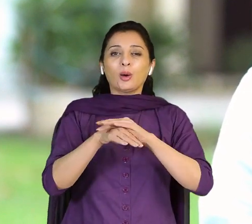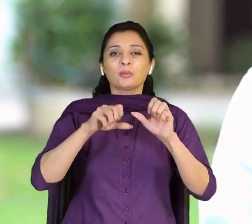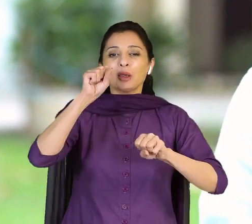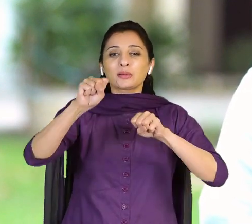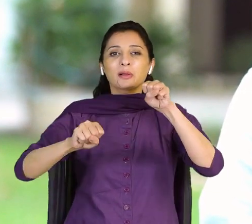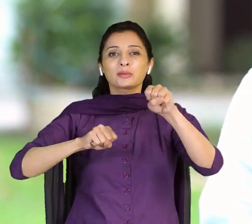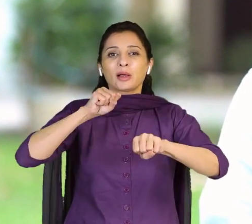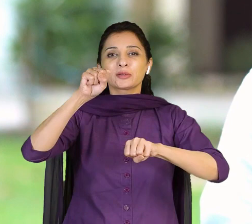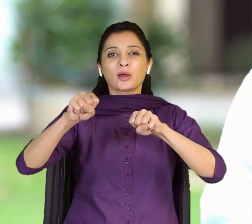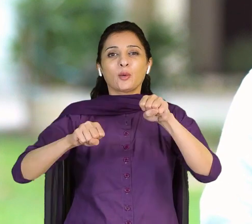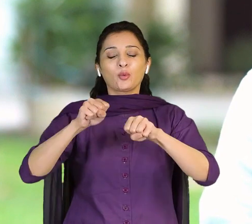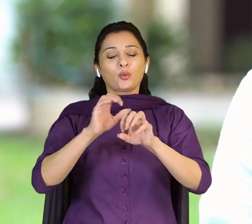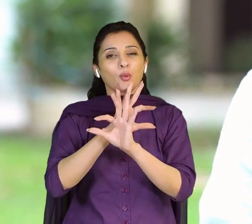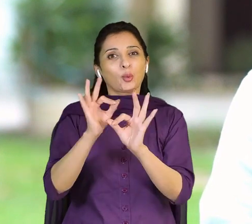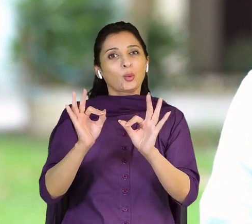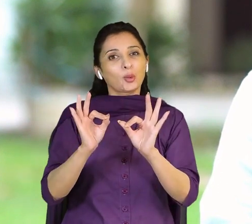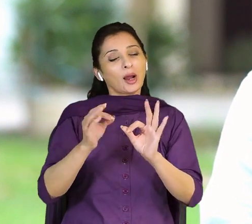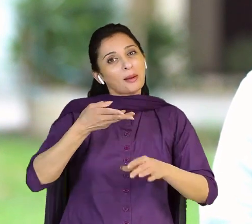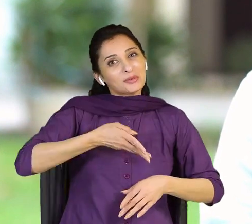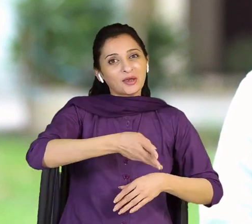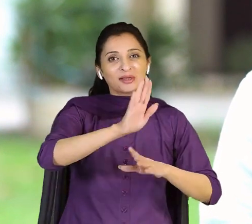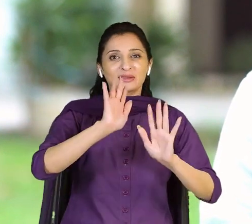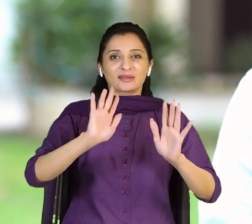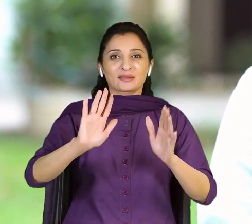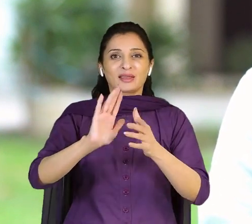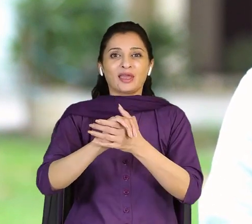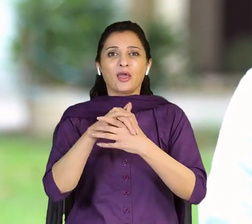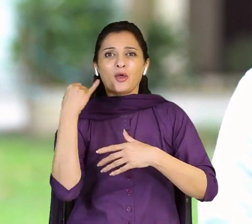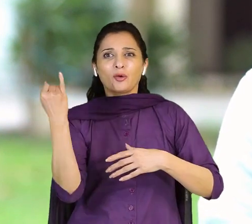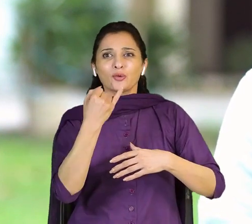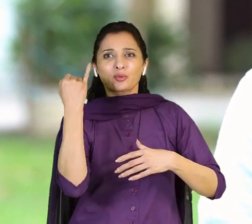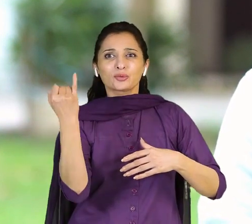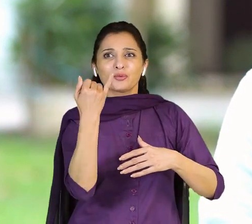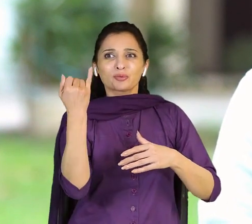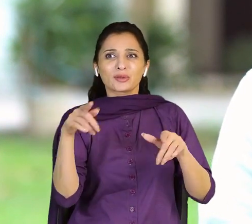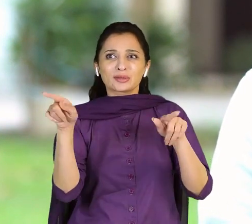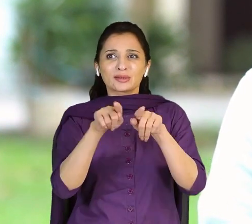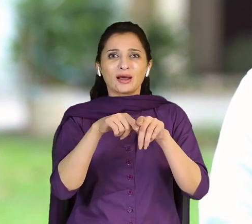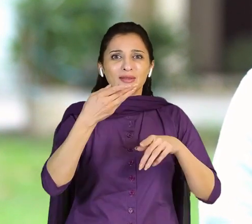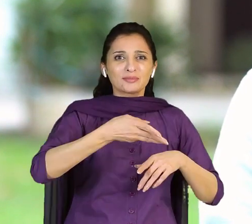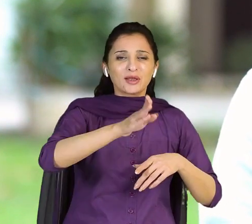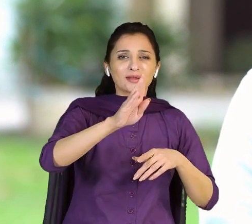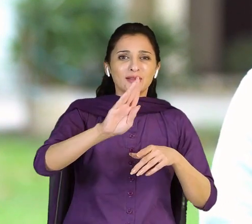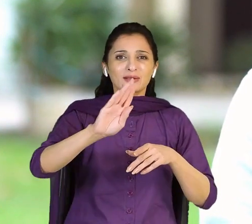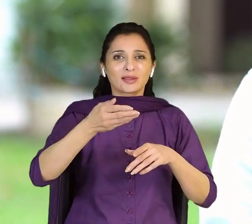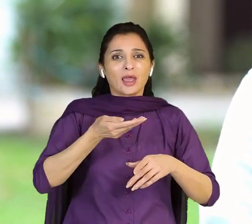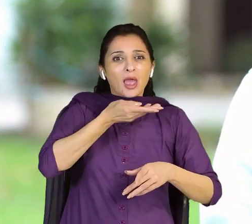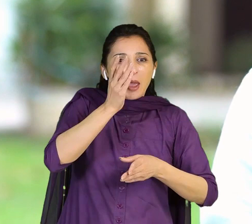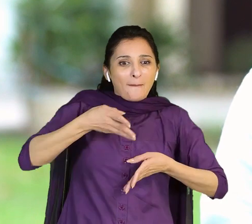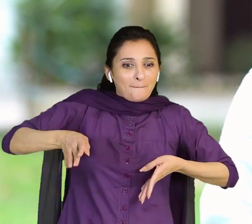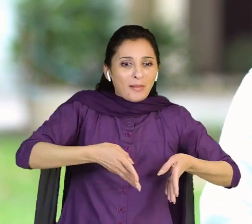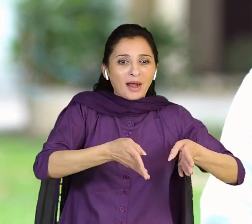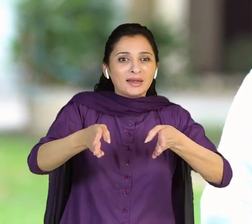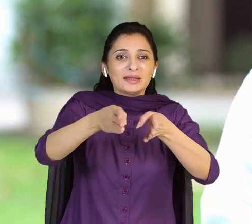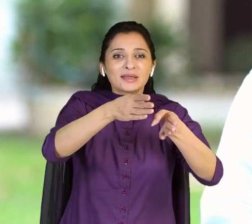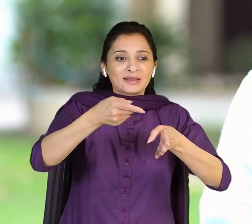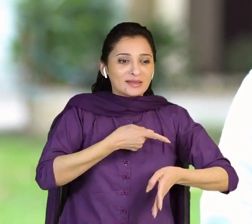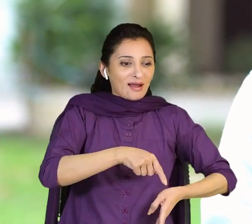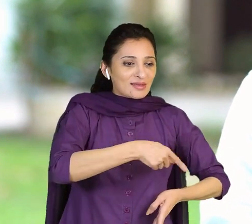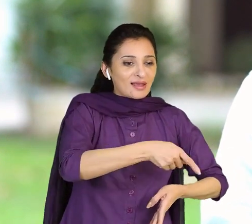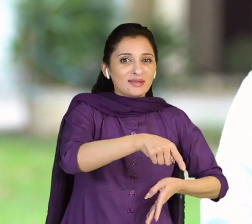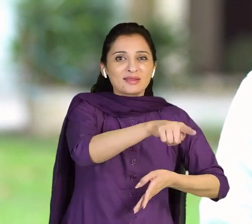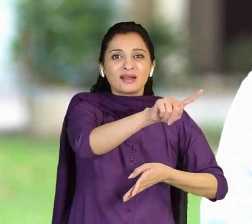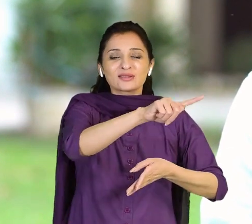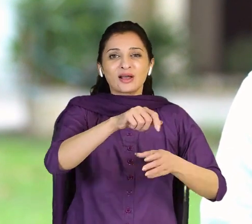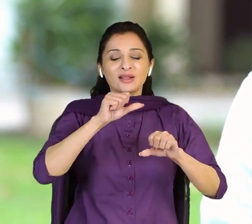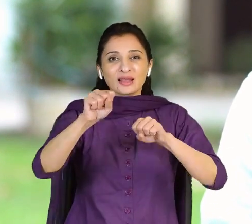Lahore. We have done rides where we have taken people to Old Lahore, we've done rides, we've taken people to BRB canals and on